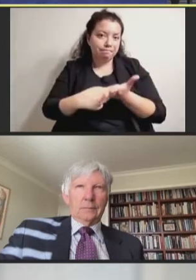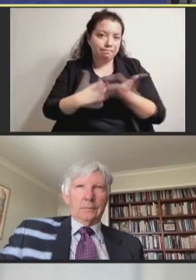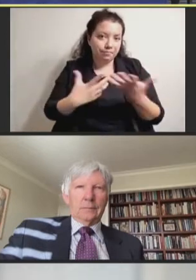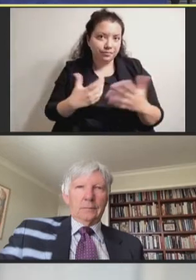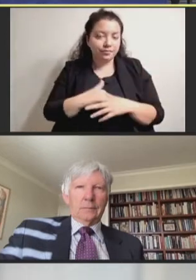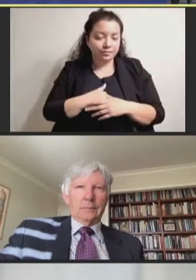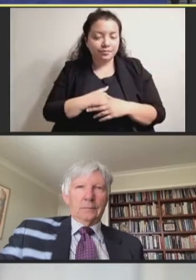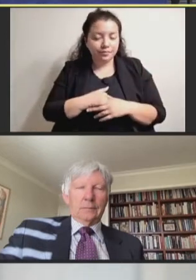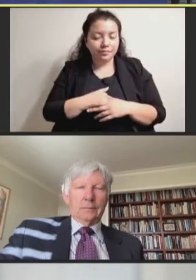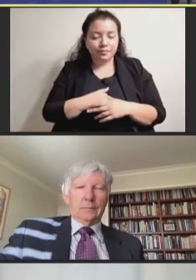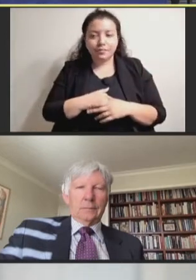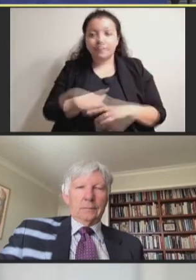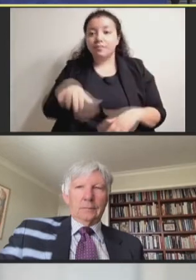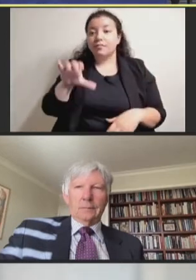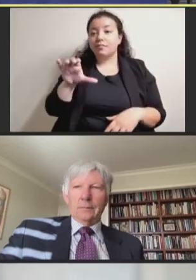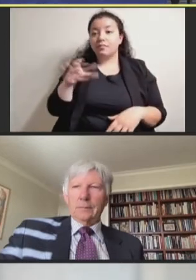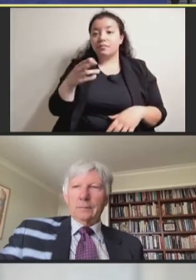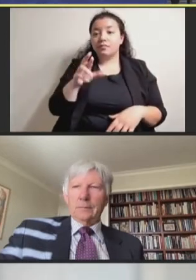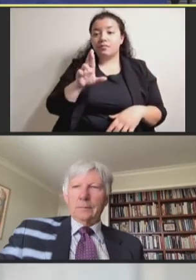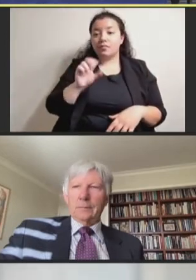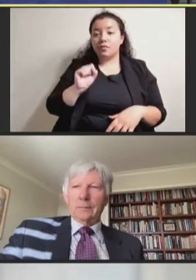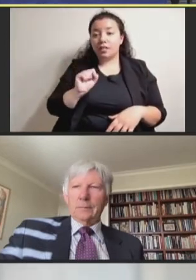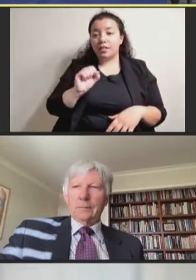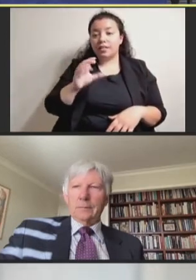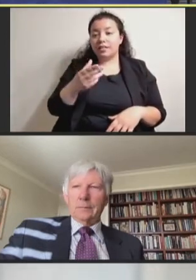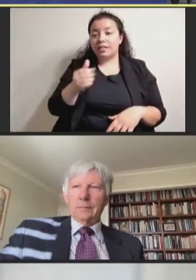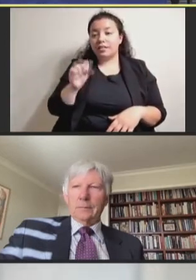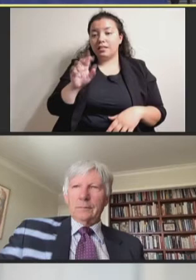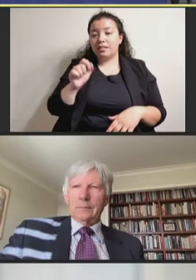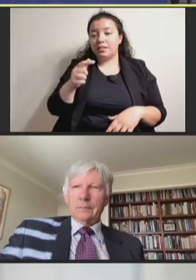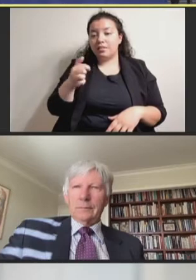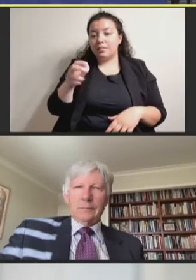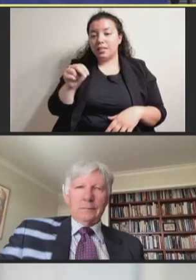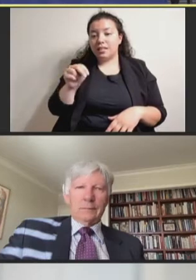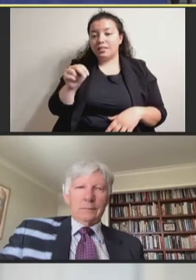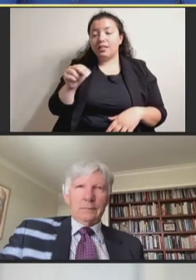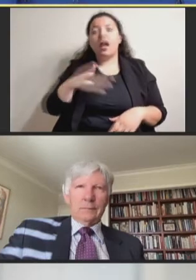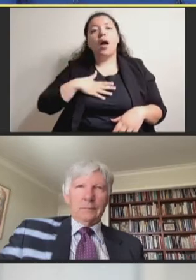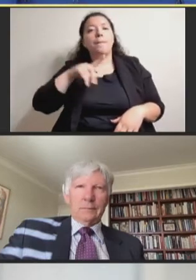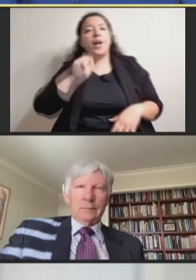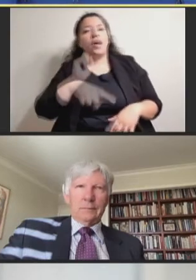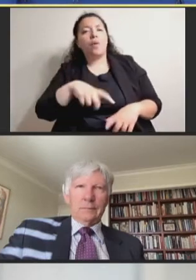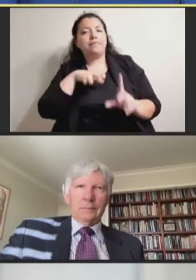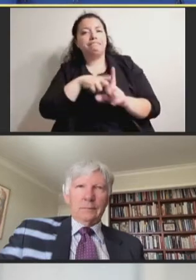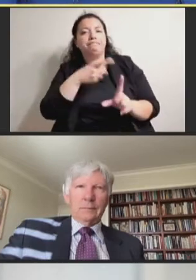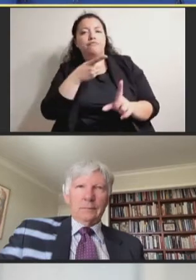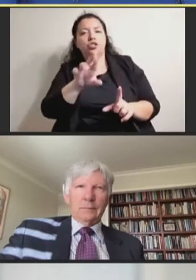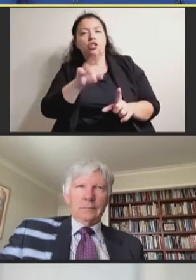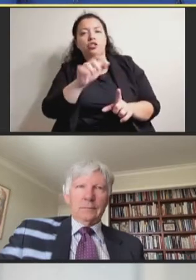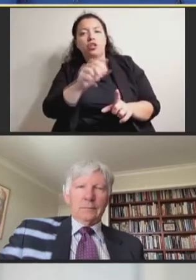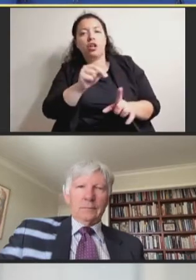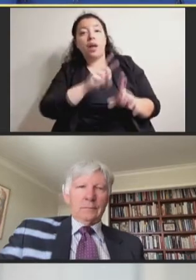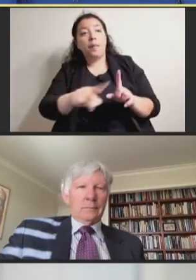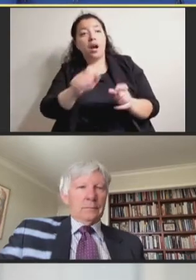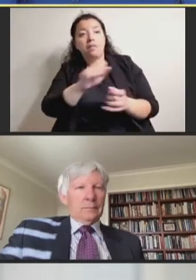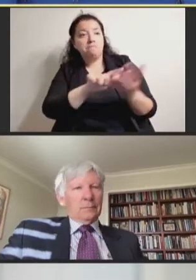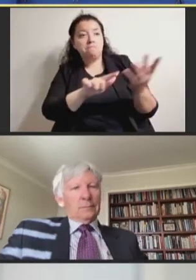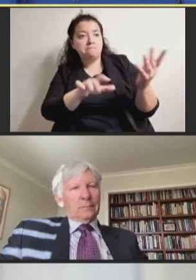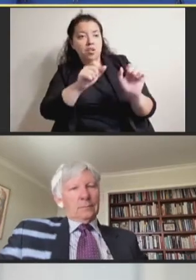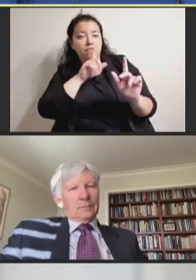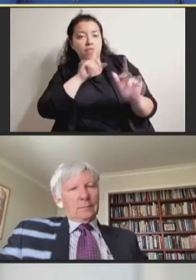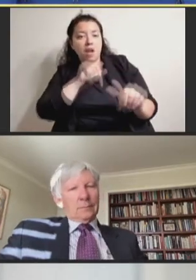Chris Harrisman? Yes, my question I think also goes to Dr. Klein, but maybe to all of you, but just the idea